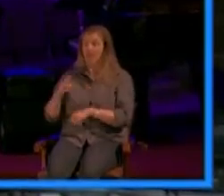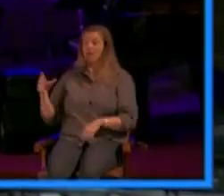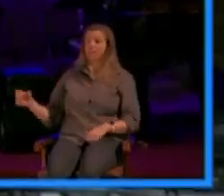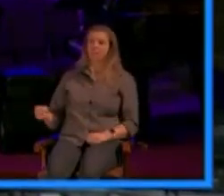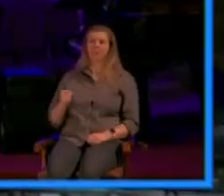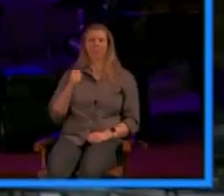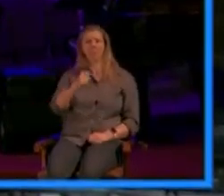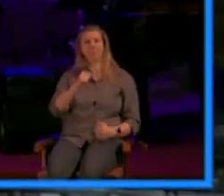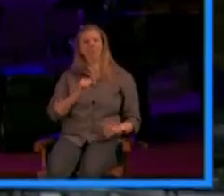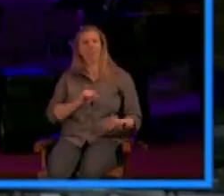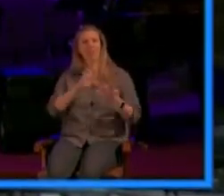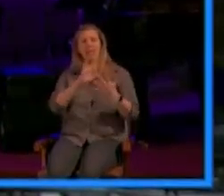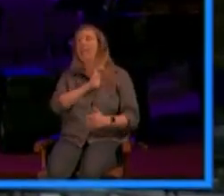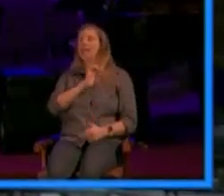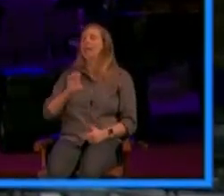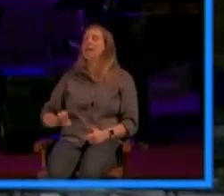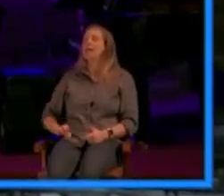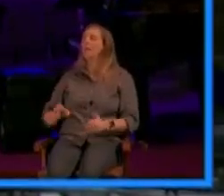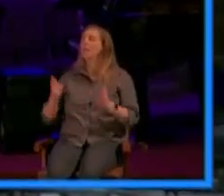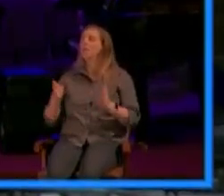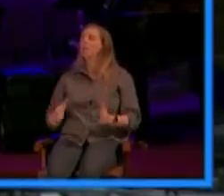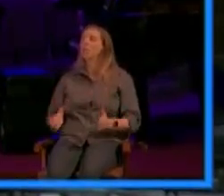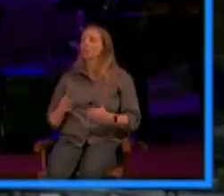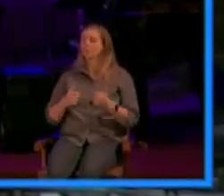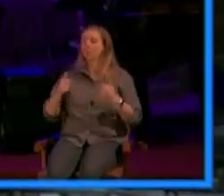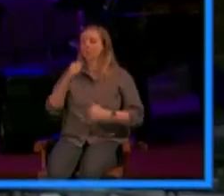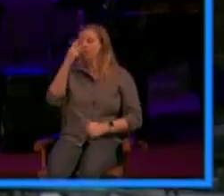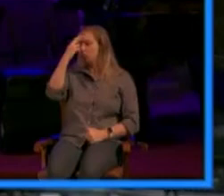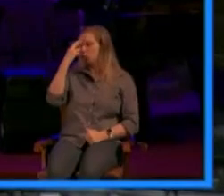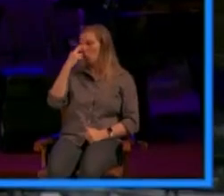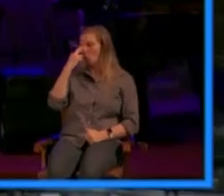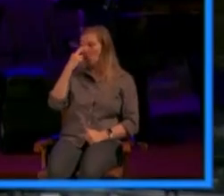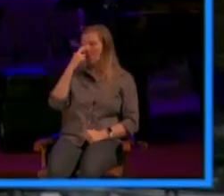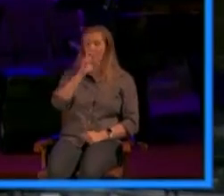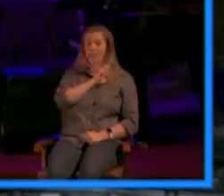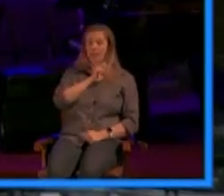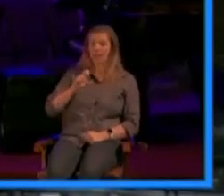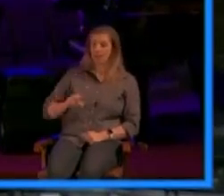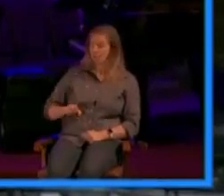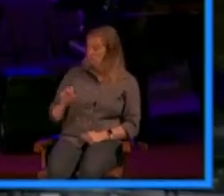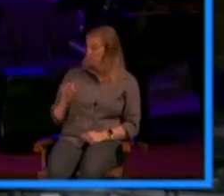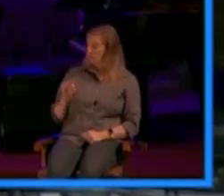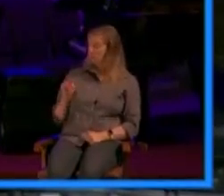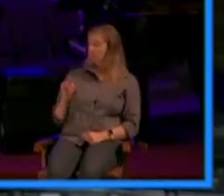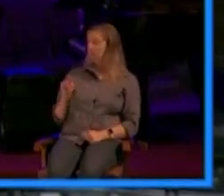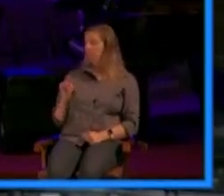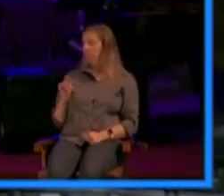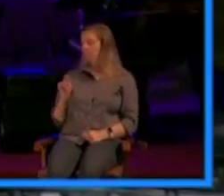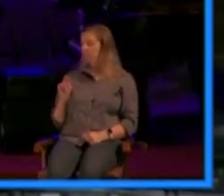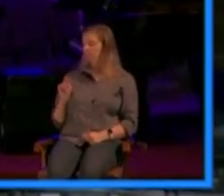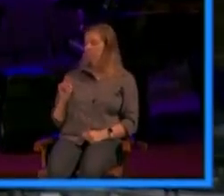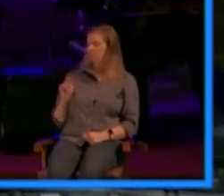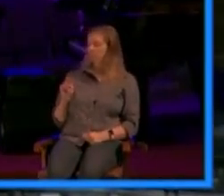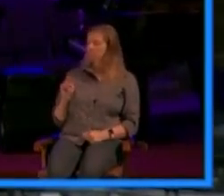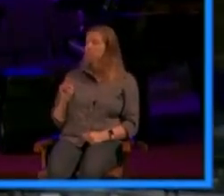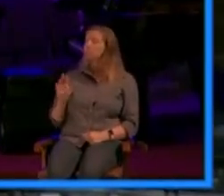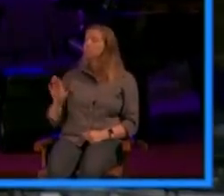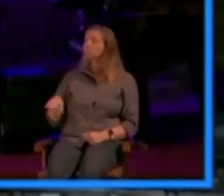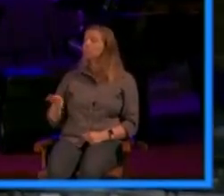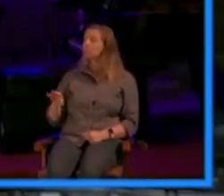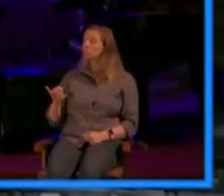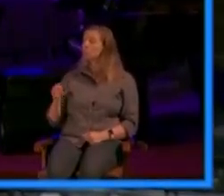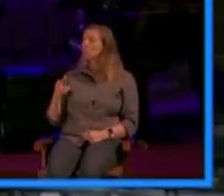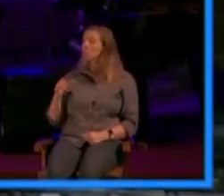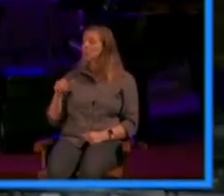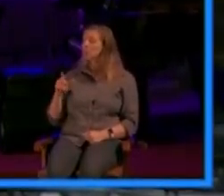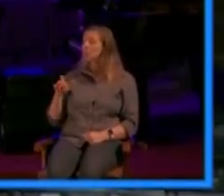time, the emperor of Rome, and the emperor looked John Chrysostom in the eye and he said, Chrysostom, I'm going to